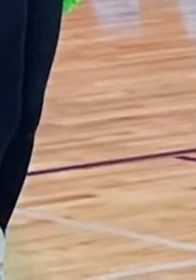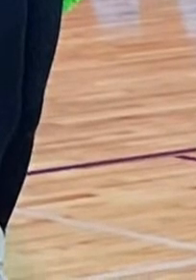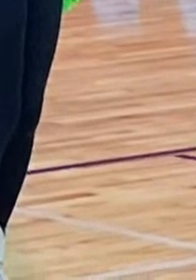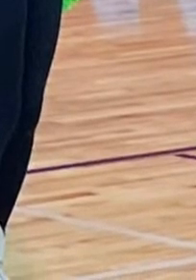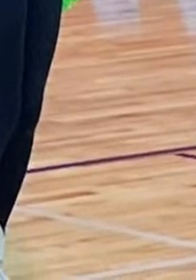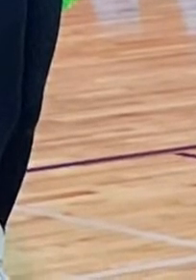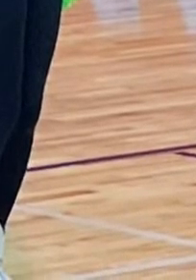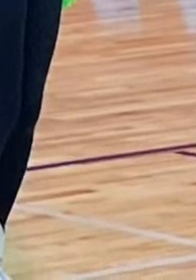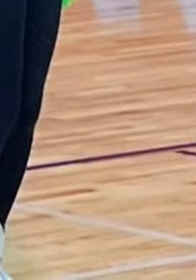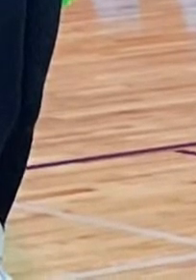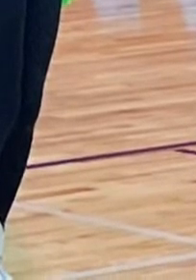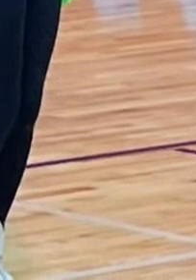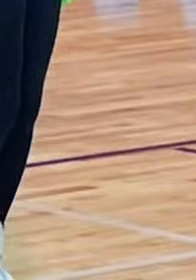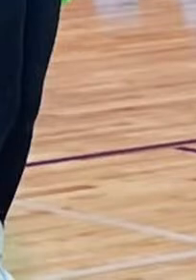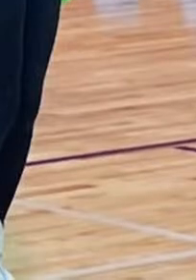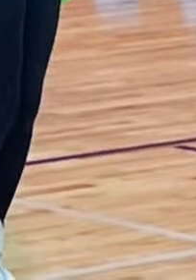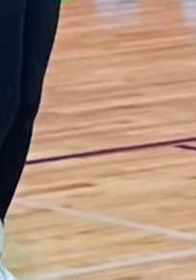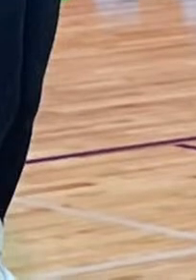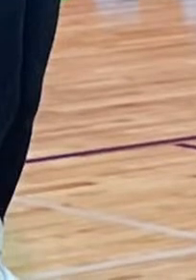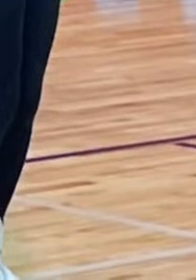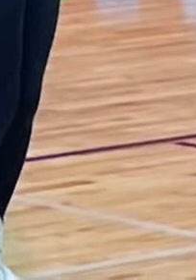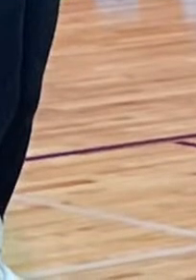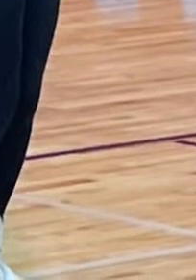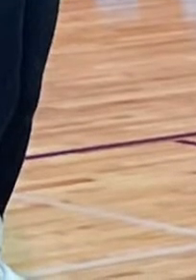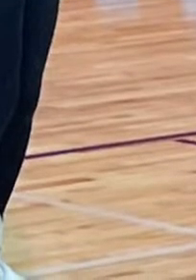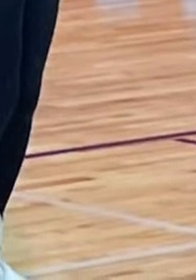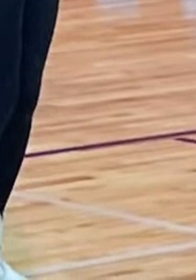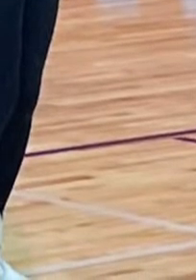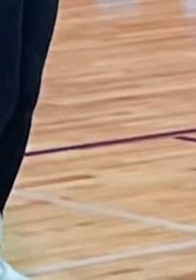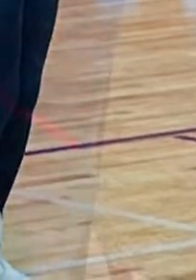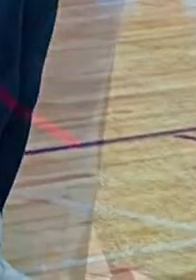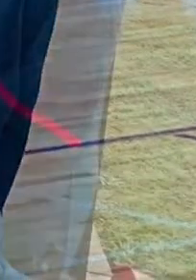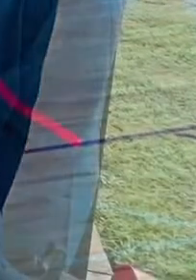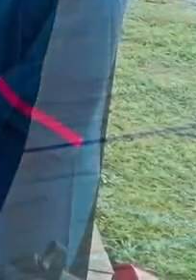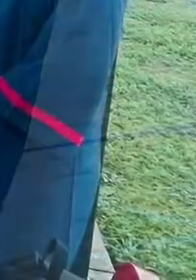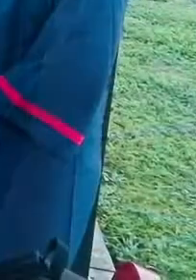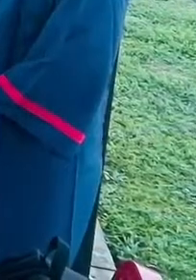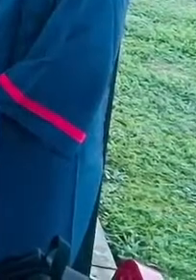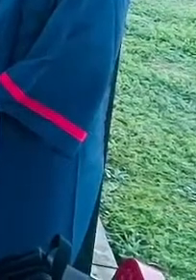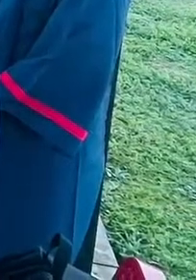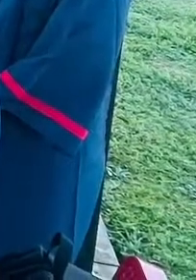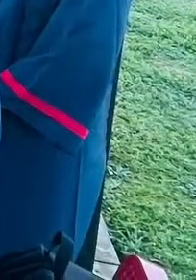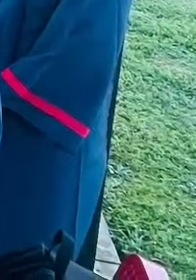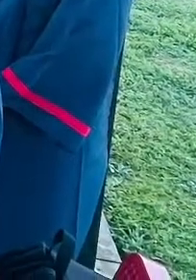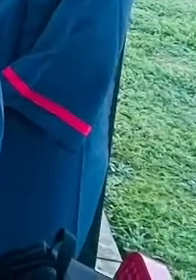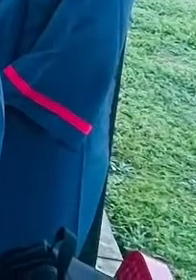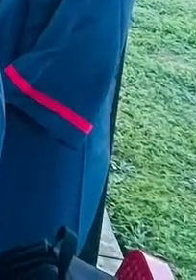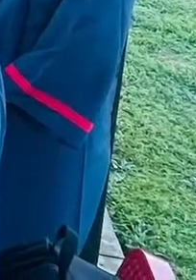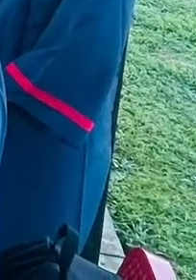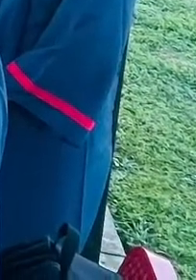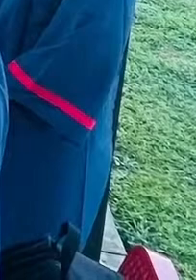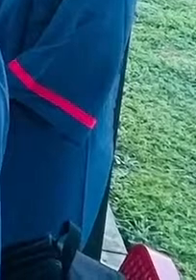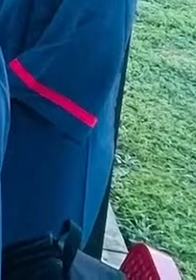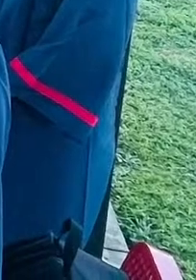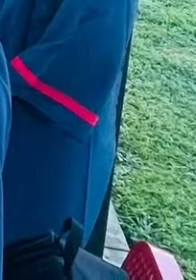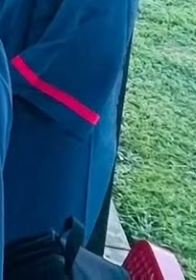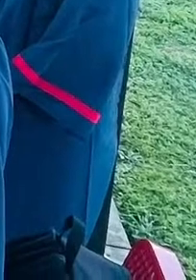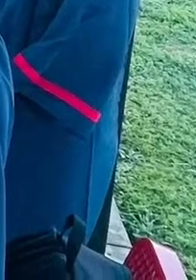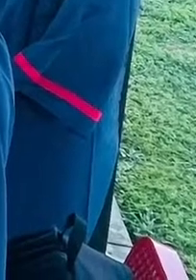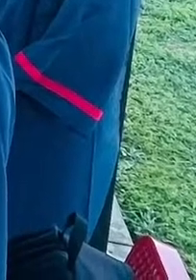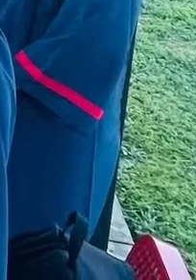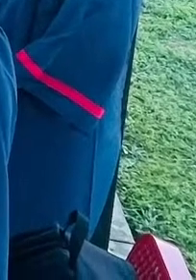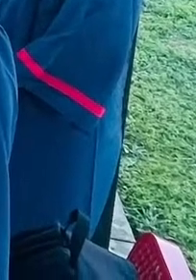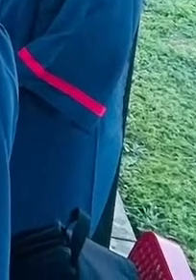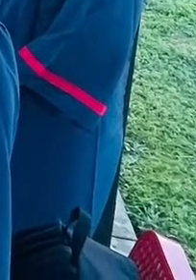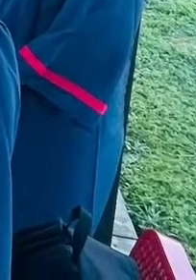In my taxi cab, Everybody's looking at me now.